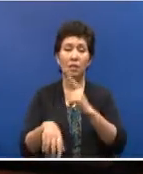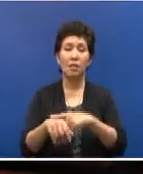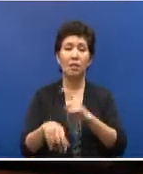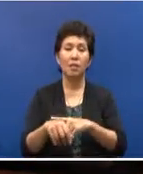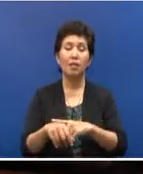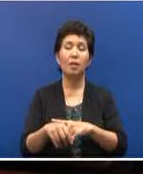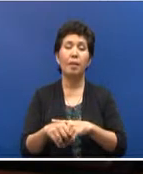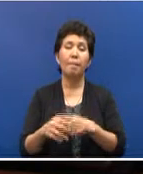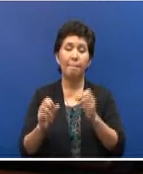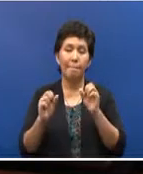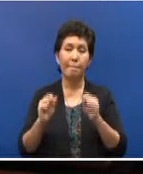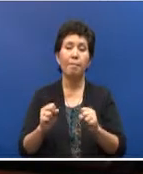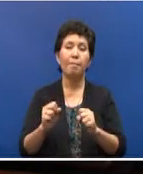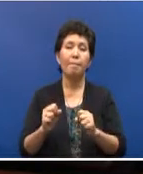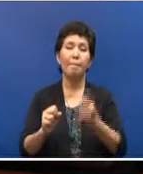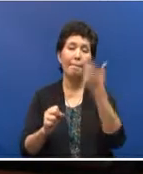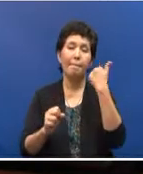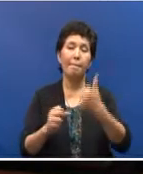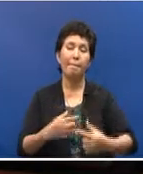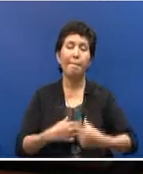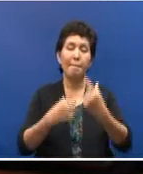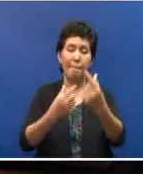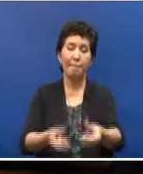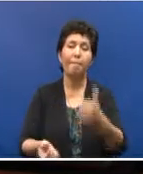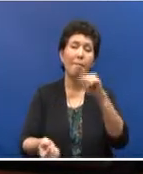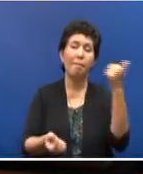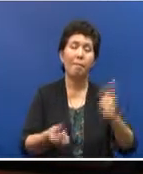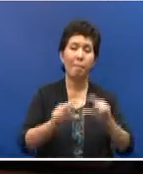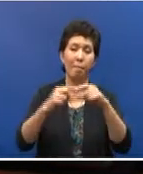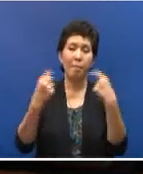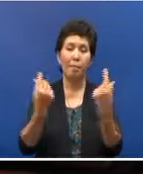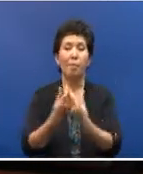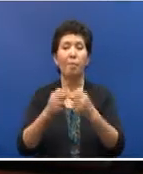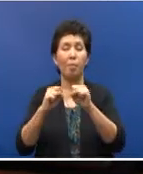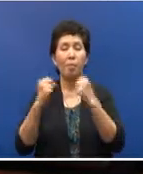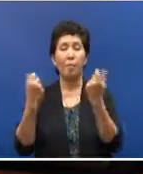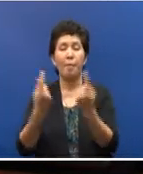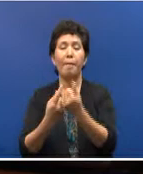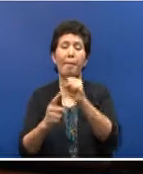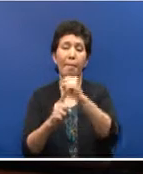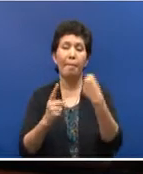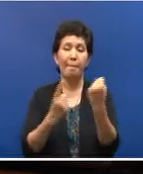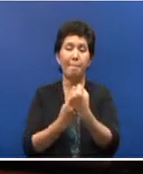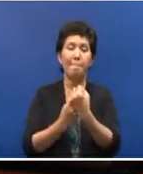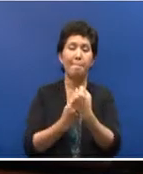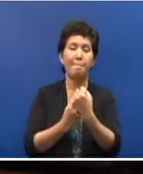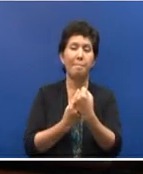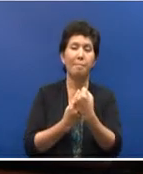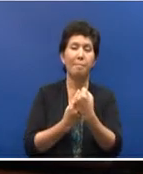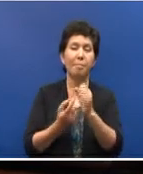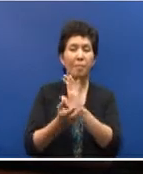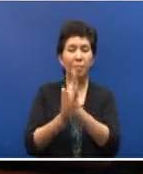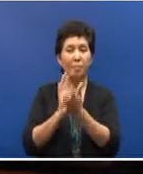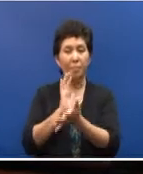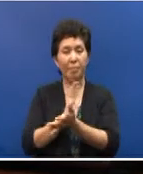ethnocentrism may cause somebody to regard other groups as socially and culturally inferior. Okay,